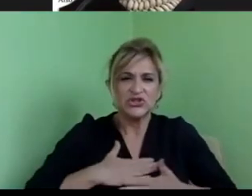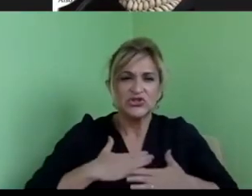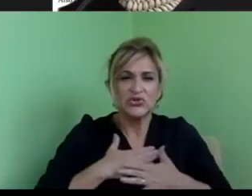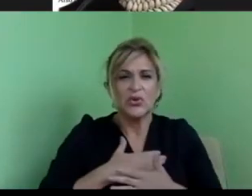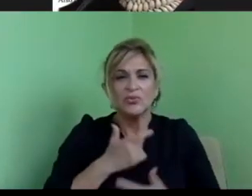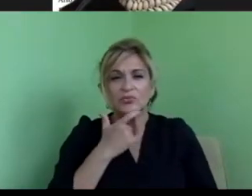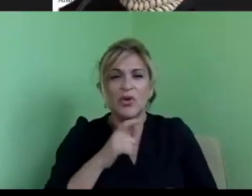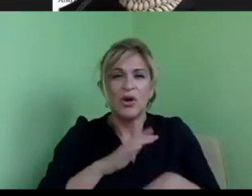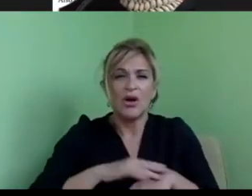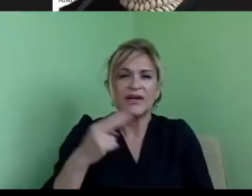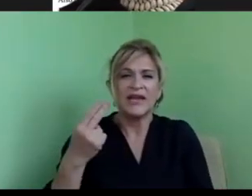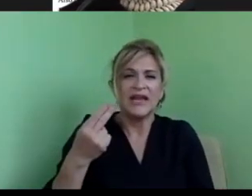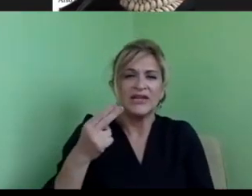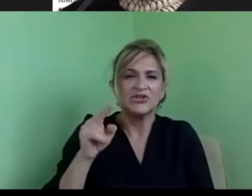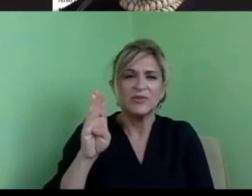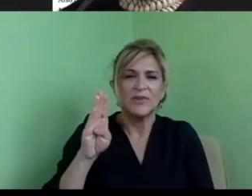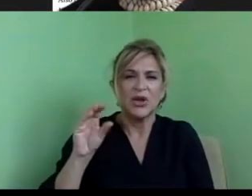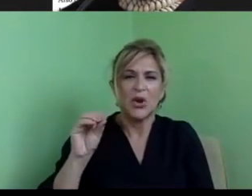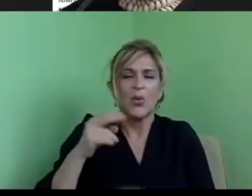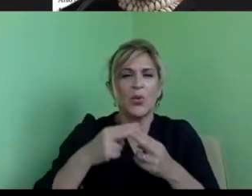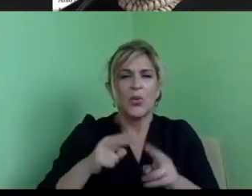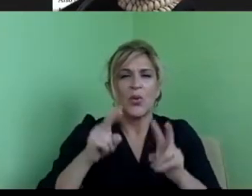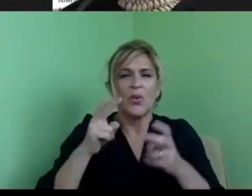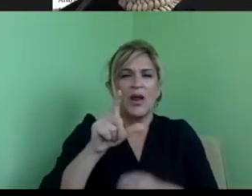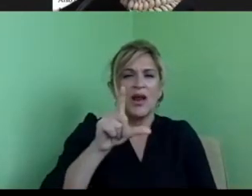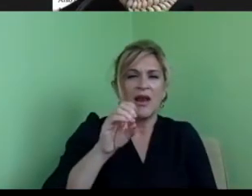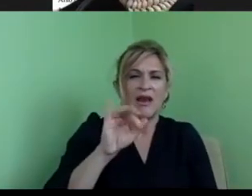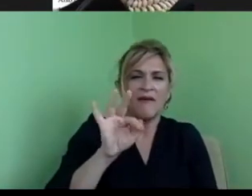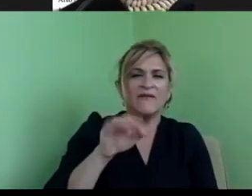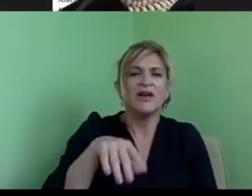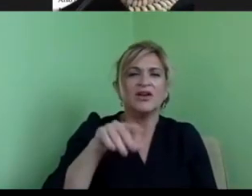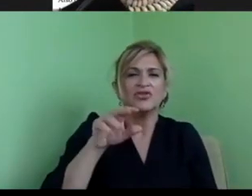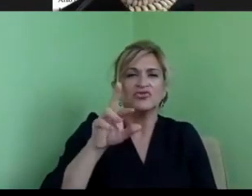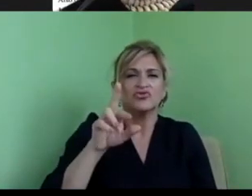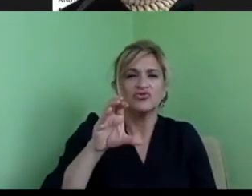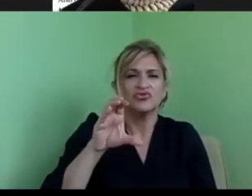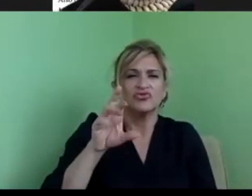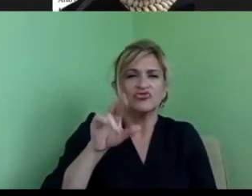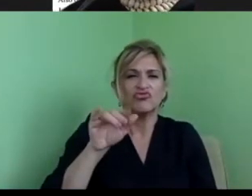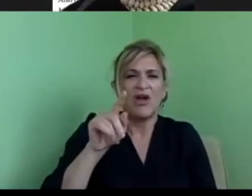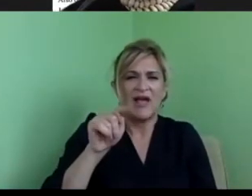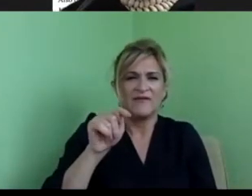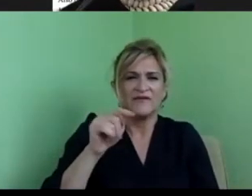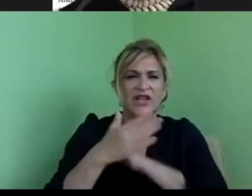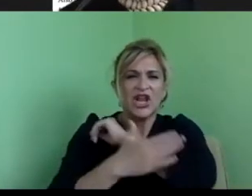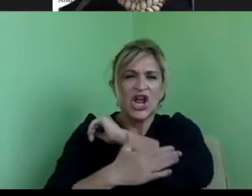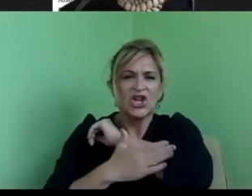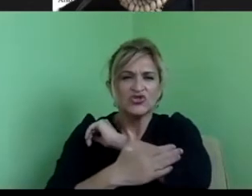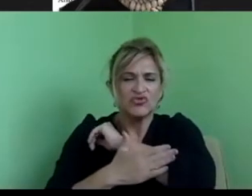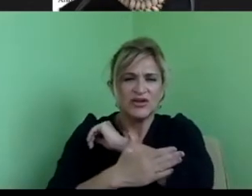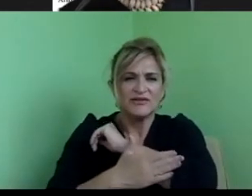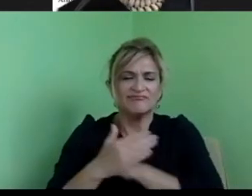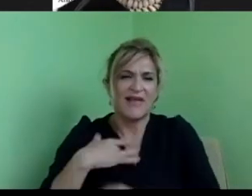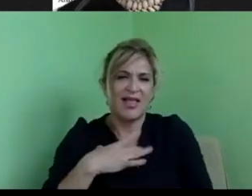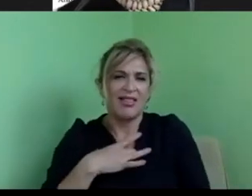what is it lovecraft country you know because i like i like science fiction but other than that i mean watchmen all these shows i